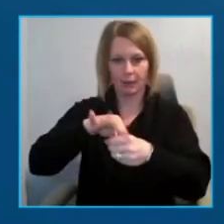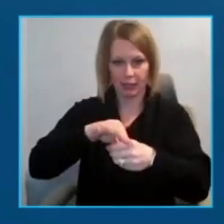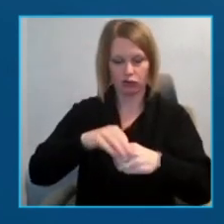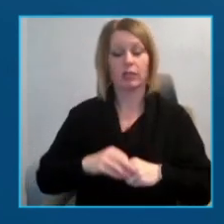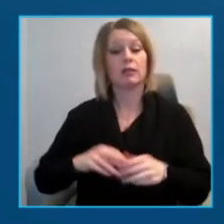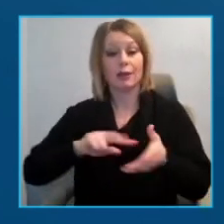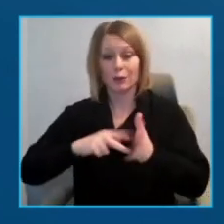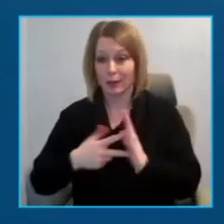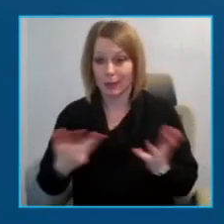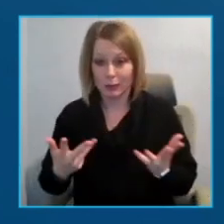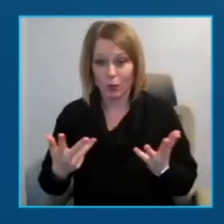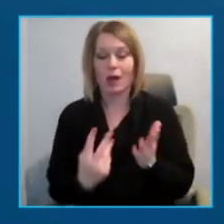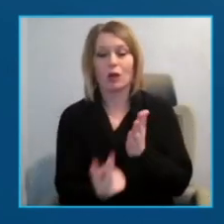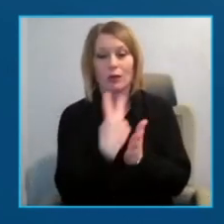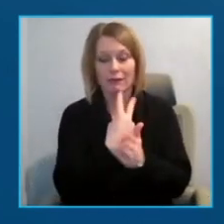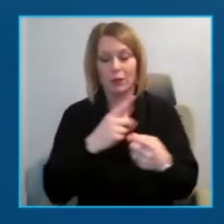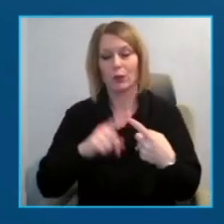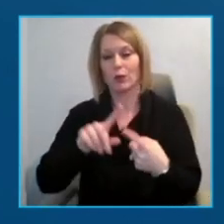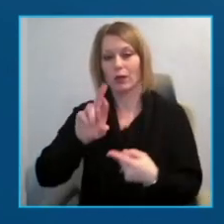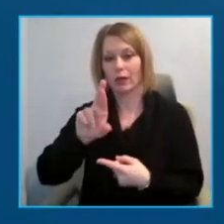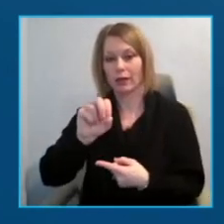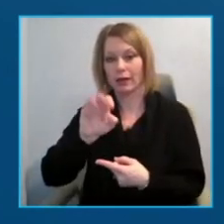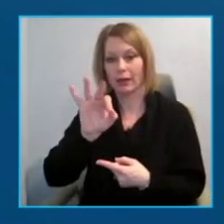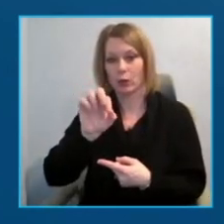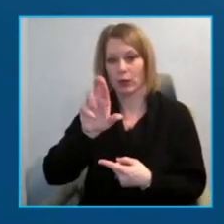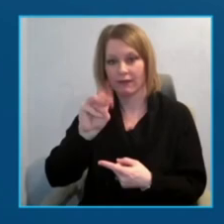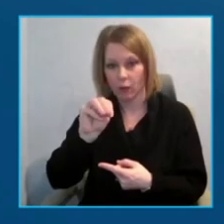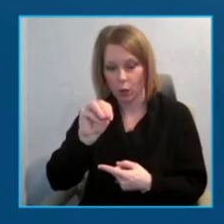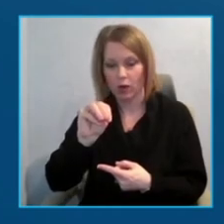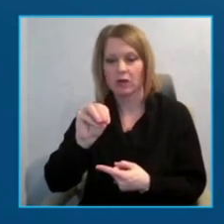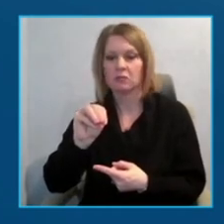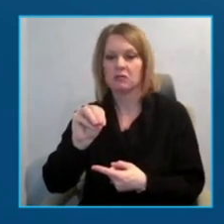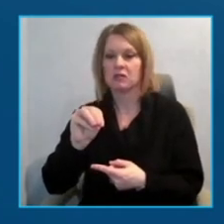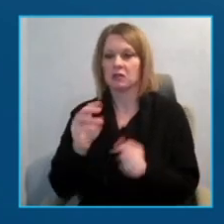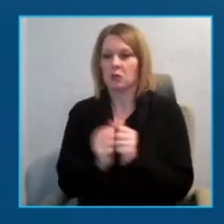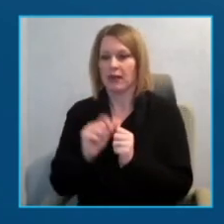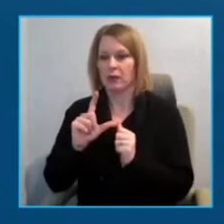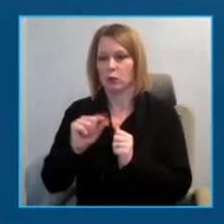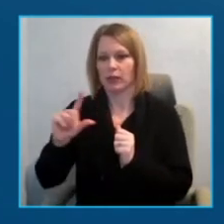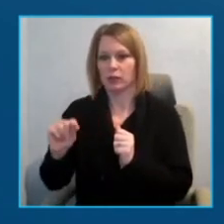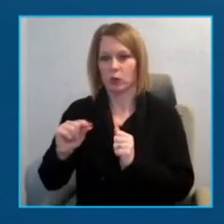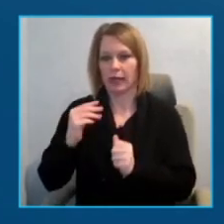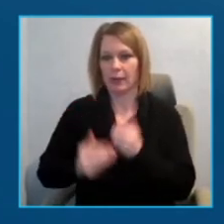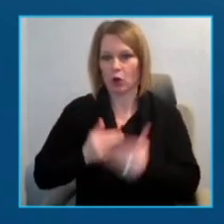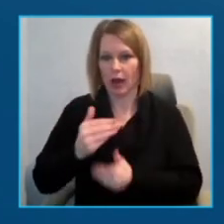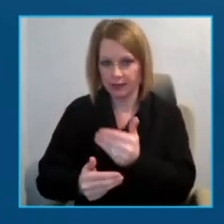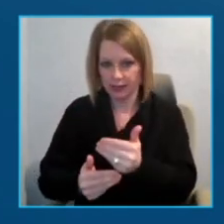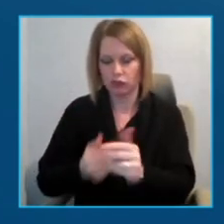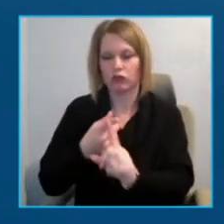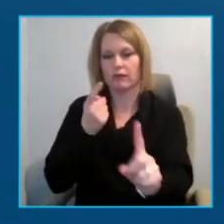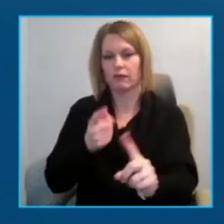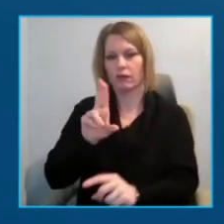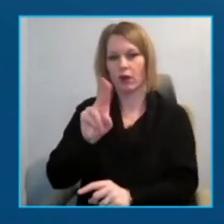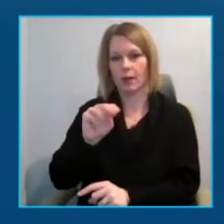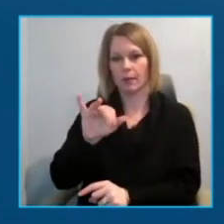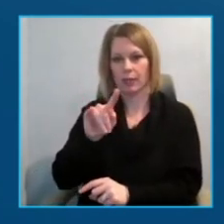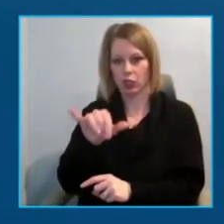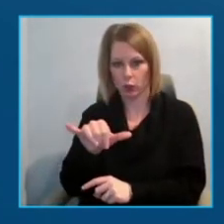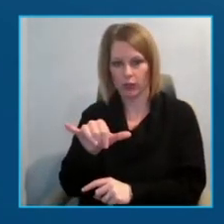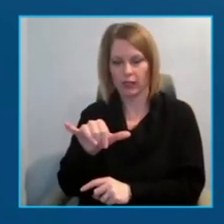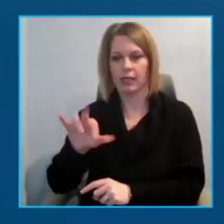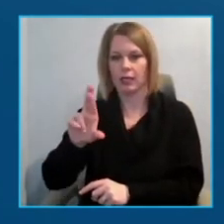the reforms made for the 2020 process as required by the unity resolution passed by the